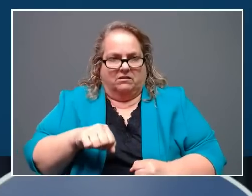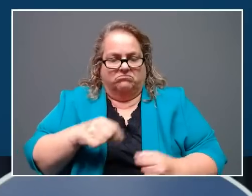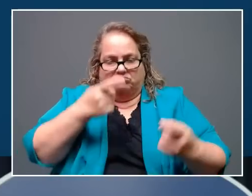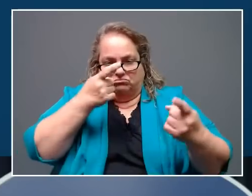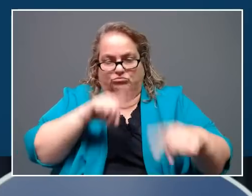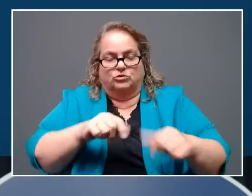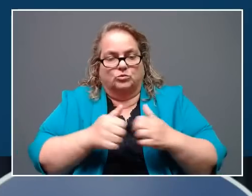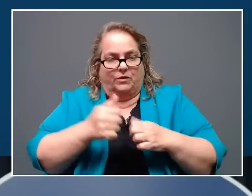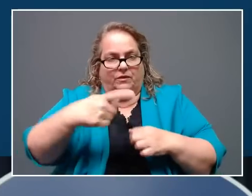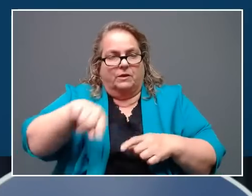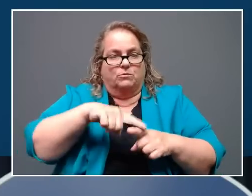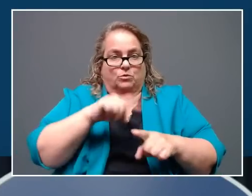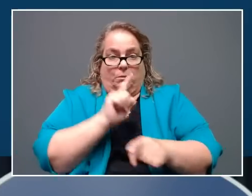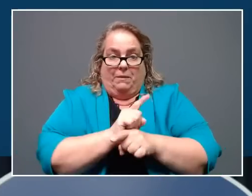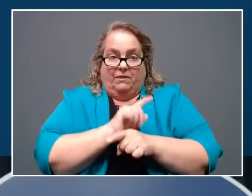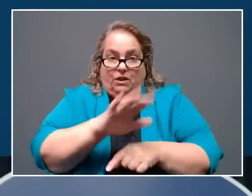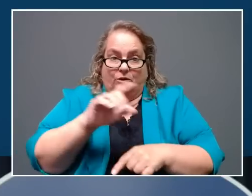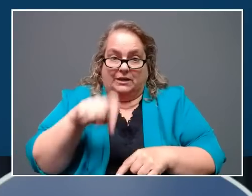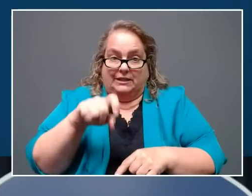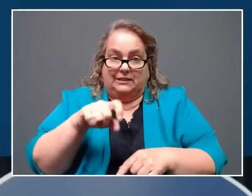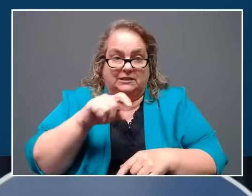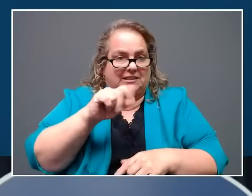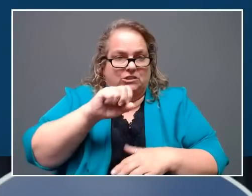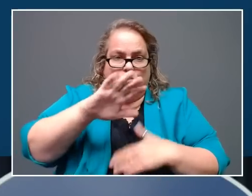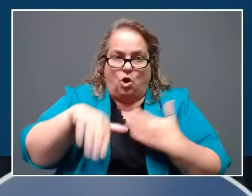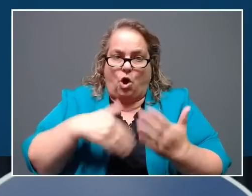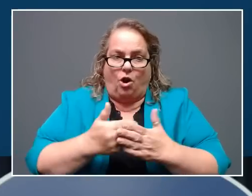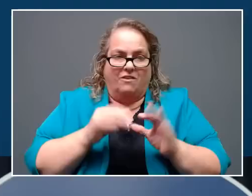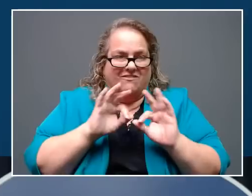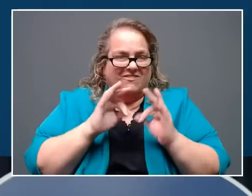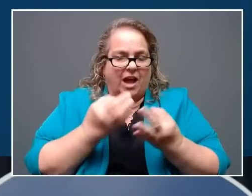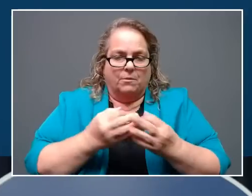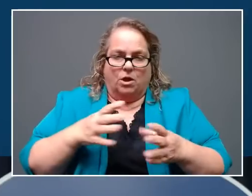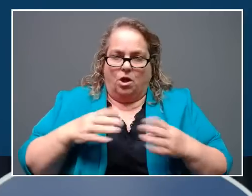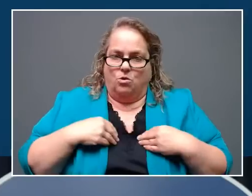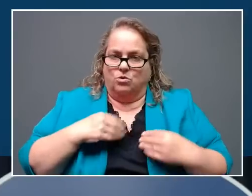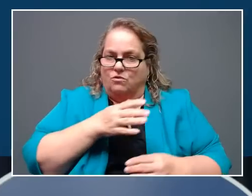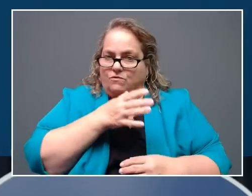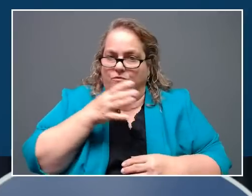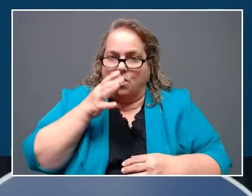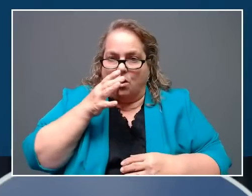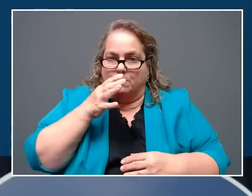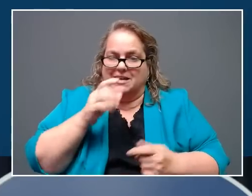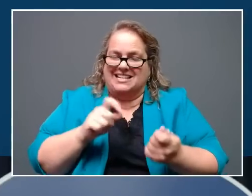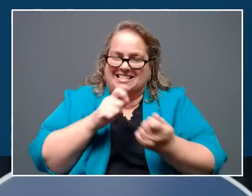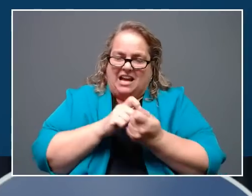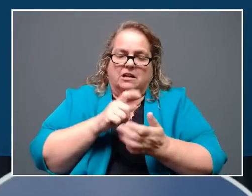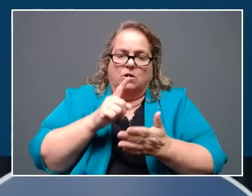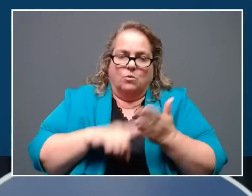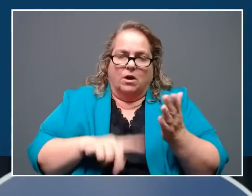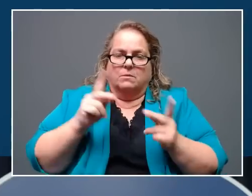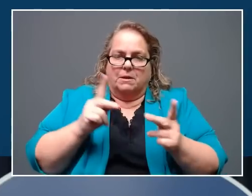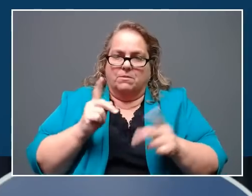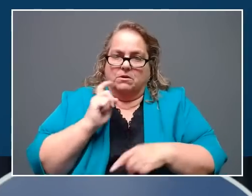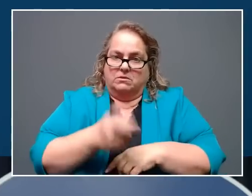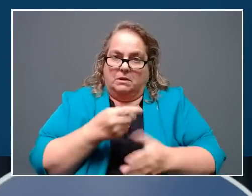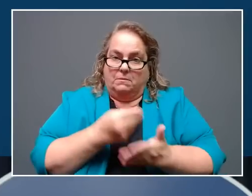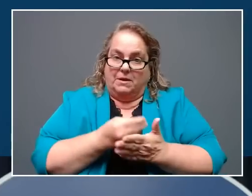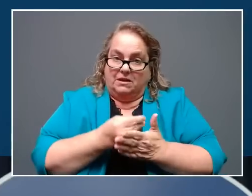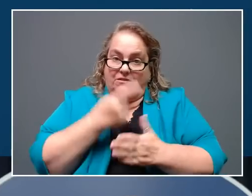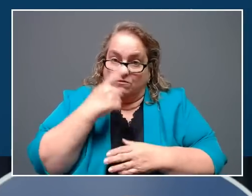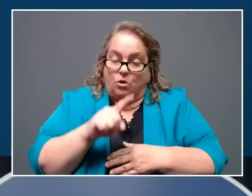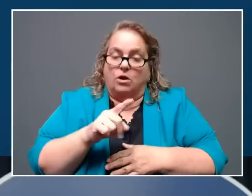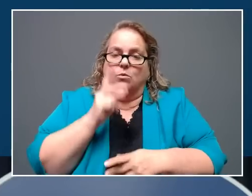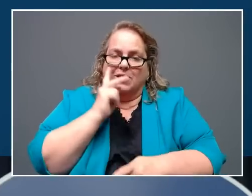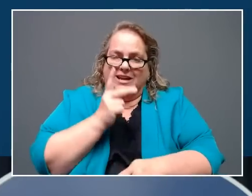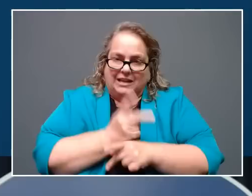this need. This is all family-owned farms, exactly what people contributed these dollars for, that are going to keep the farms operating